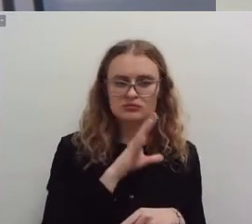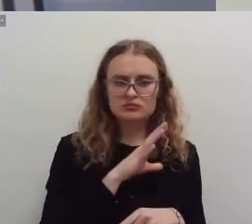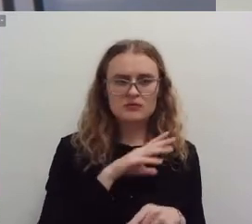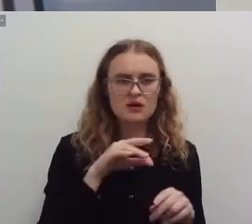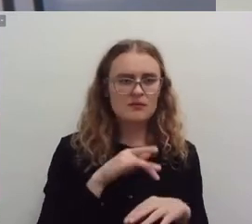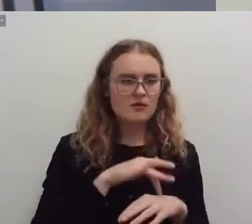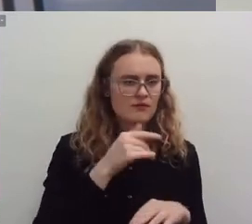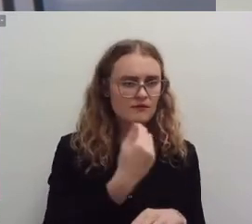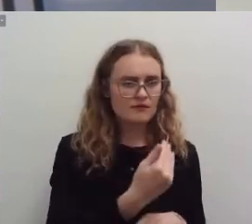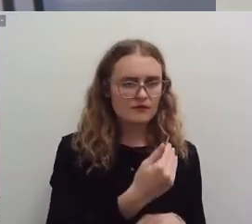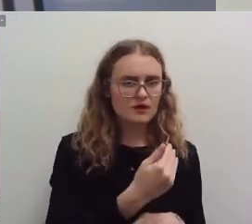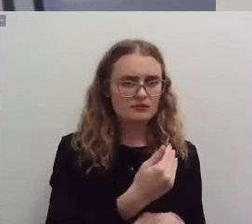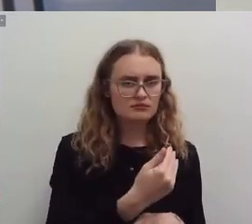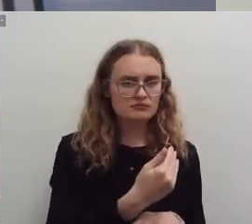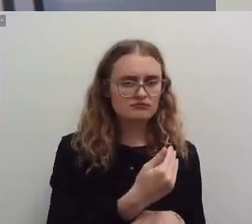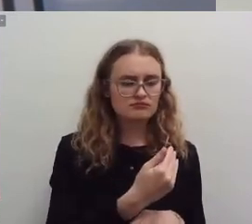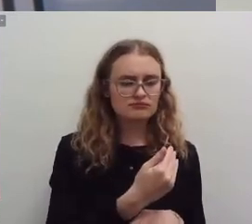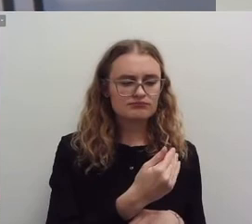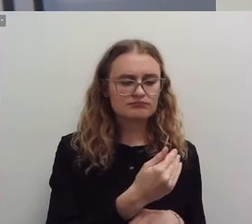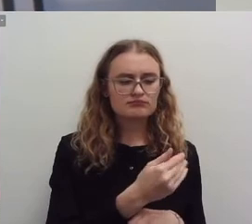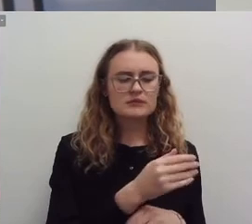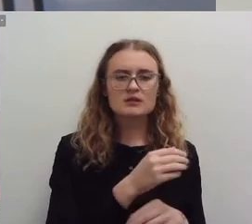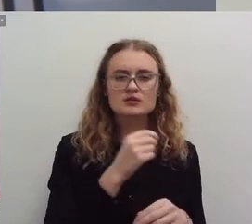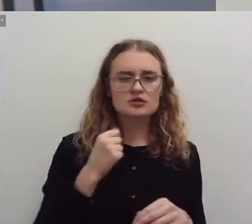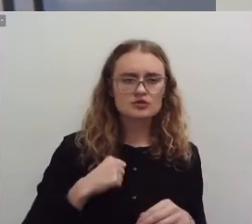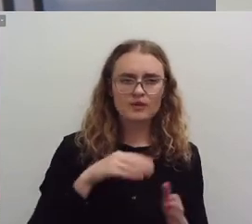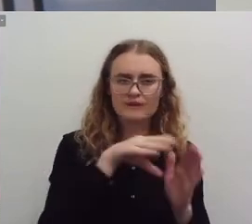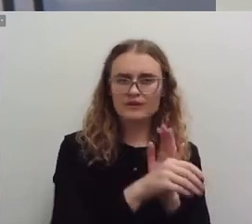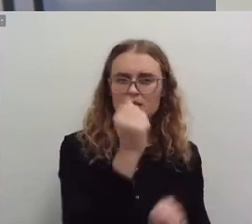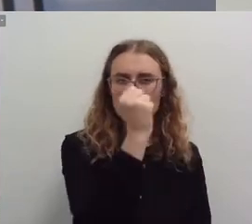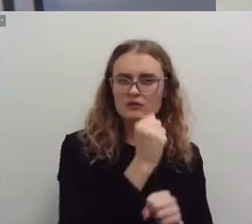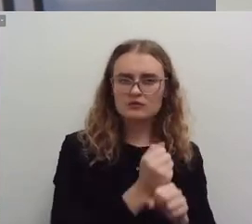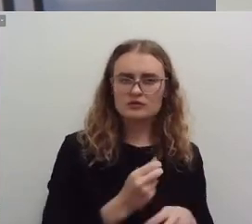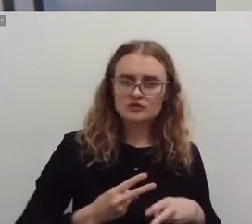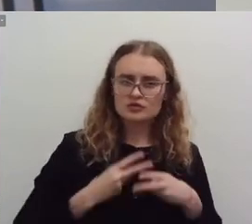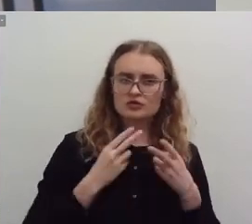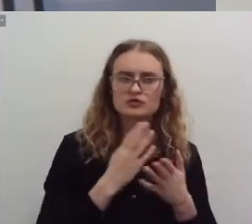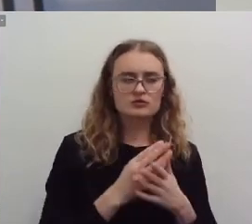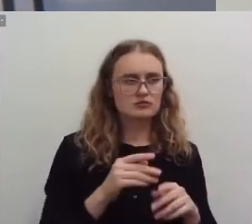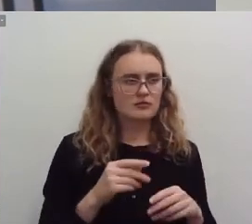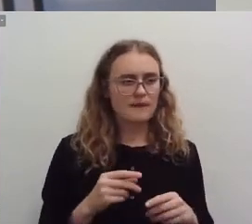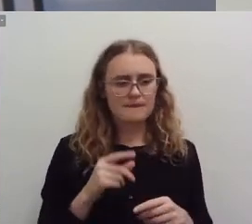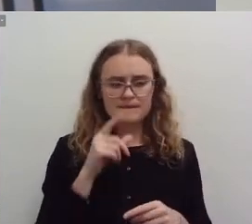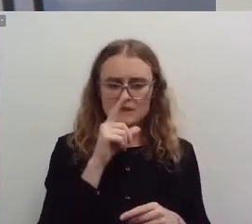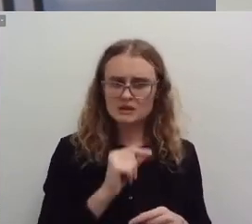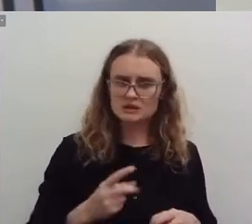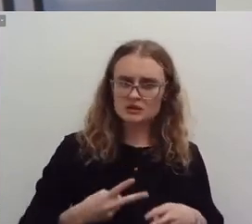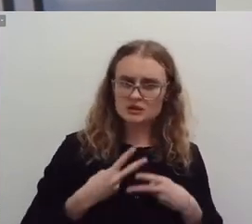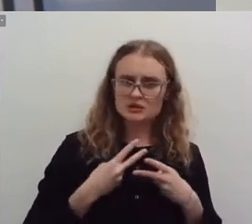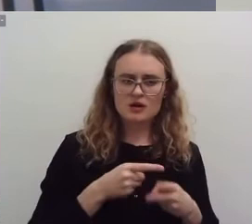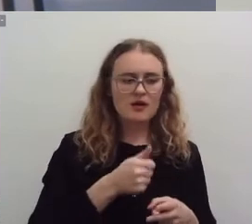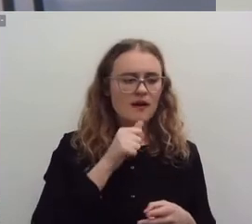matter. There was no prestige, nothing, and it's no. It was lovely. Thank you so much